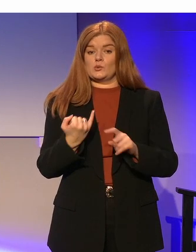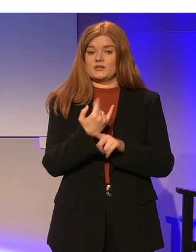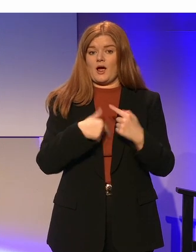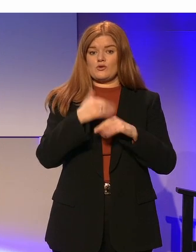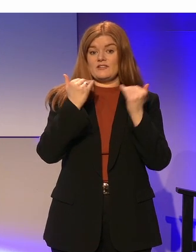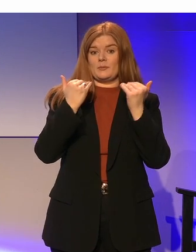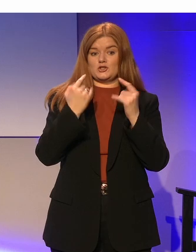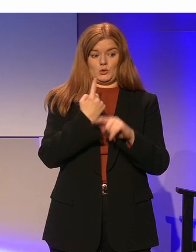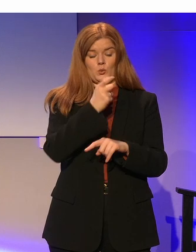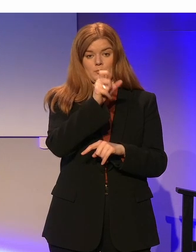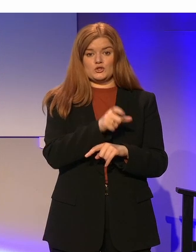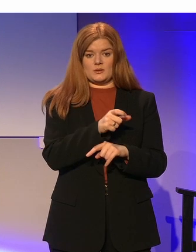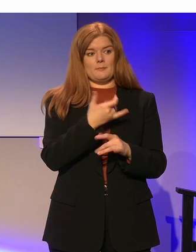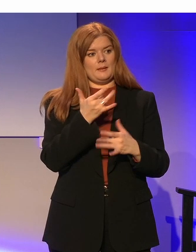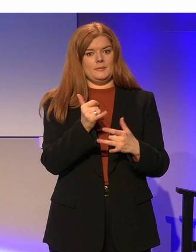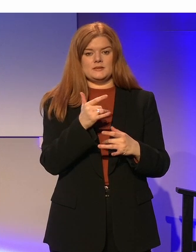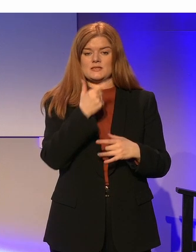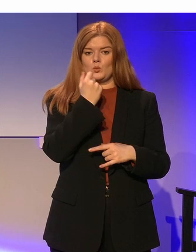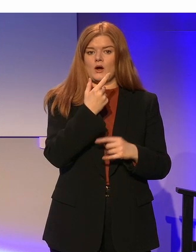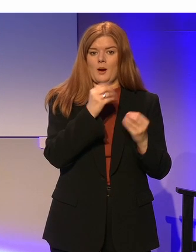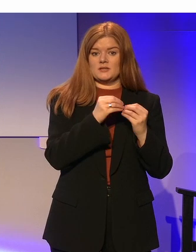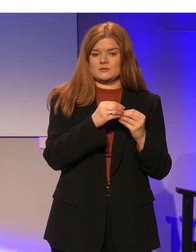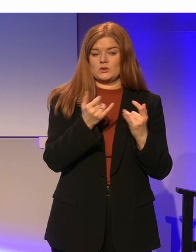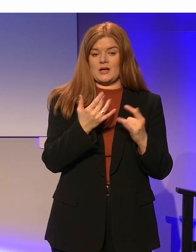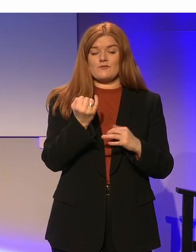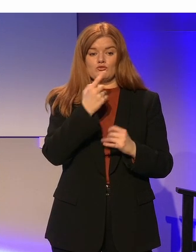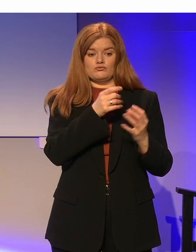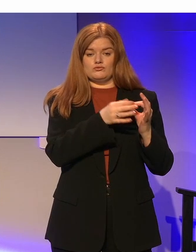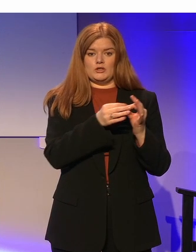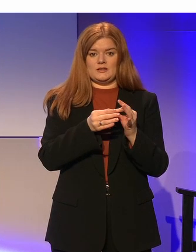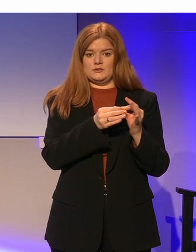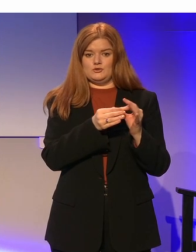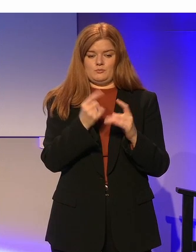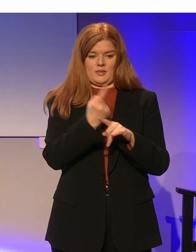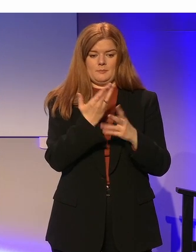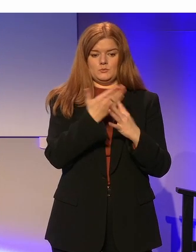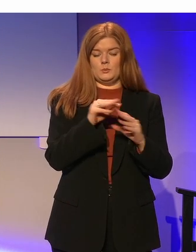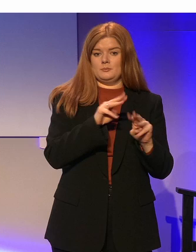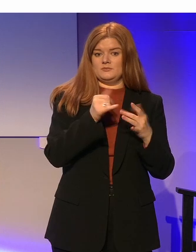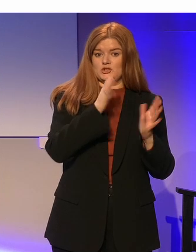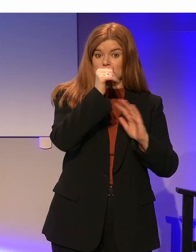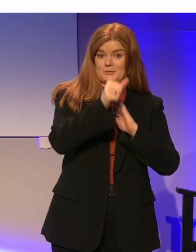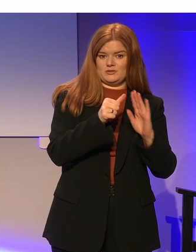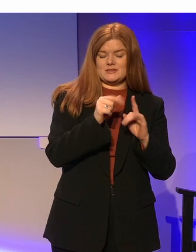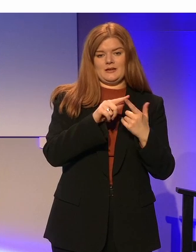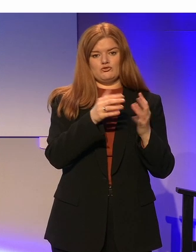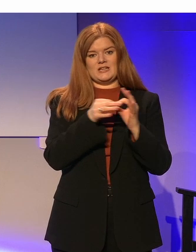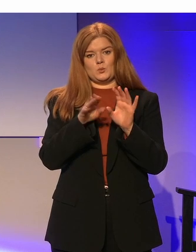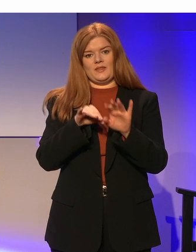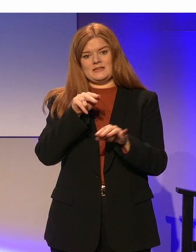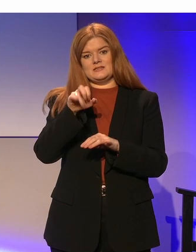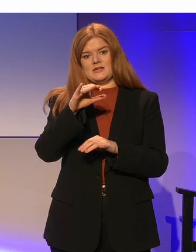data, one claim we would make is that there is a relationship between people's experience of a relationship with